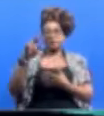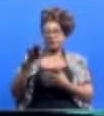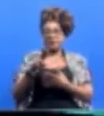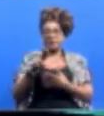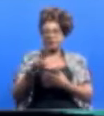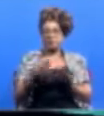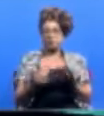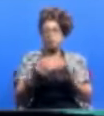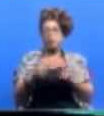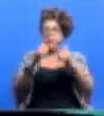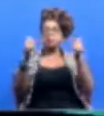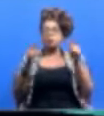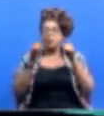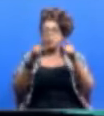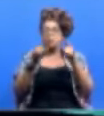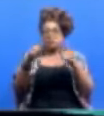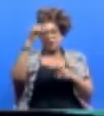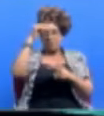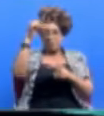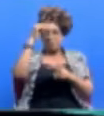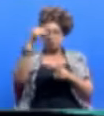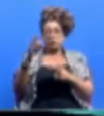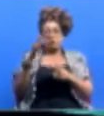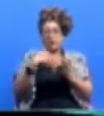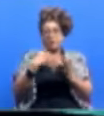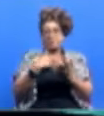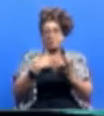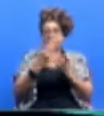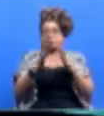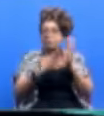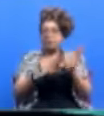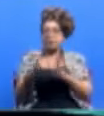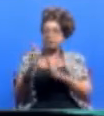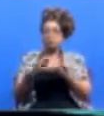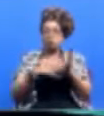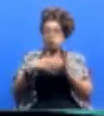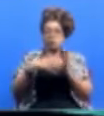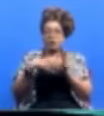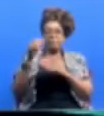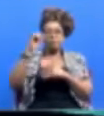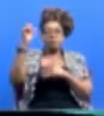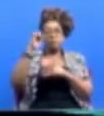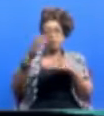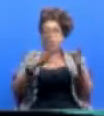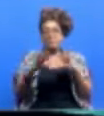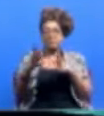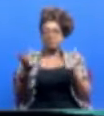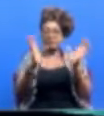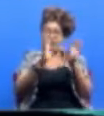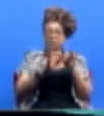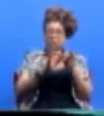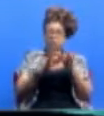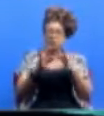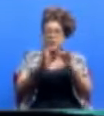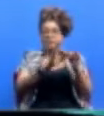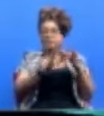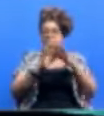Opposition is now accusing the government of allegedly hatching a plan to weaken political parties affiliated to the Azimio la Umoja One Kenya